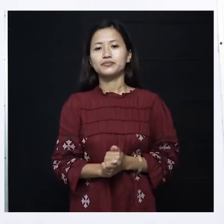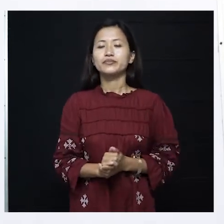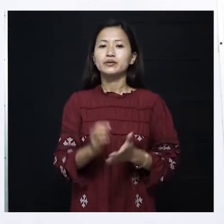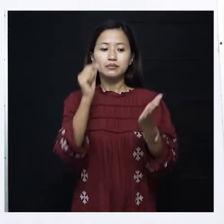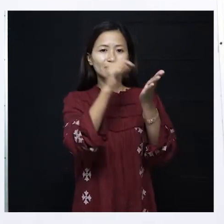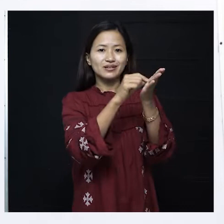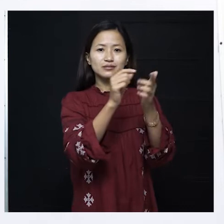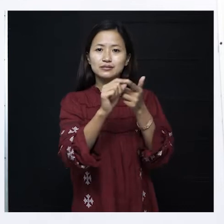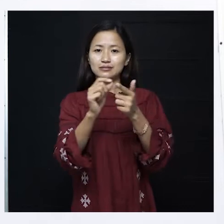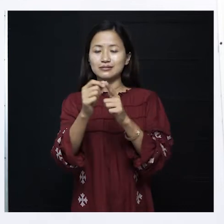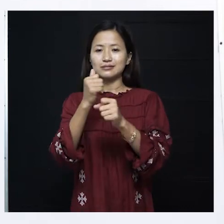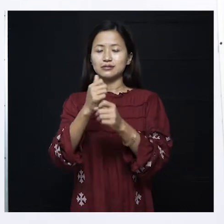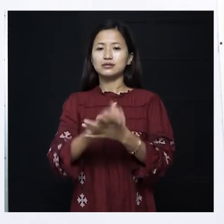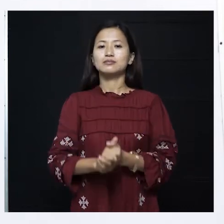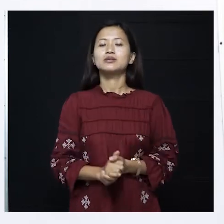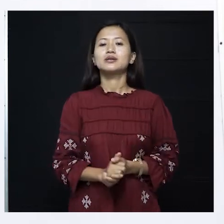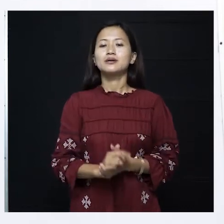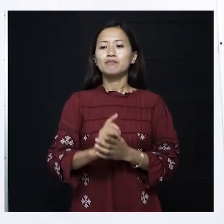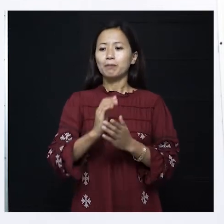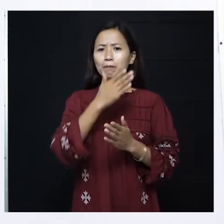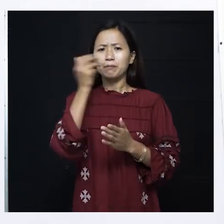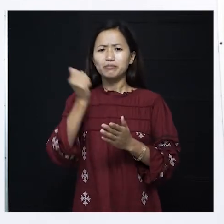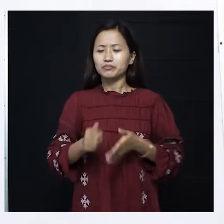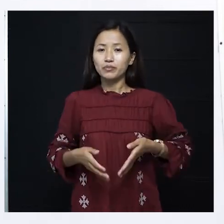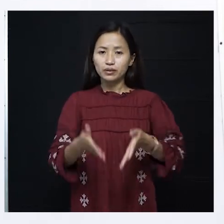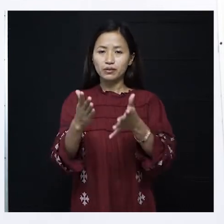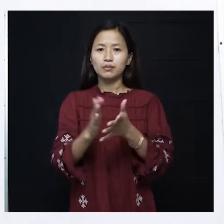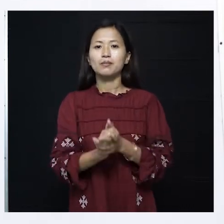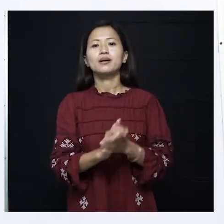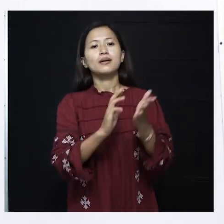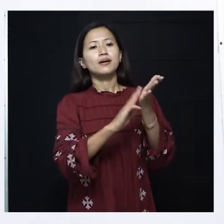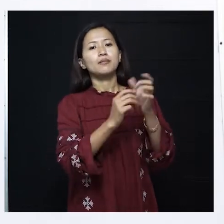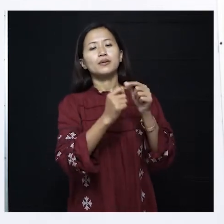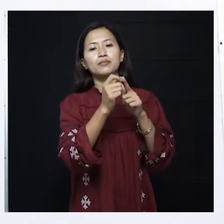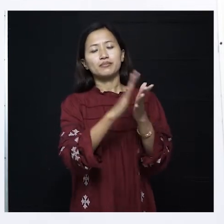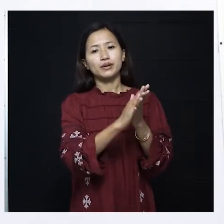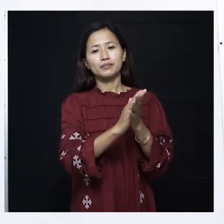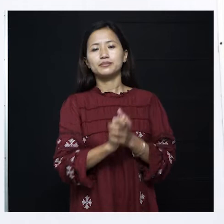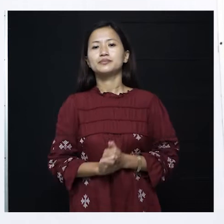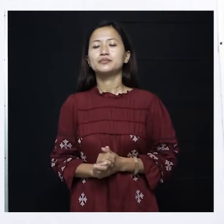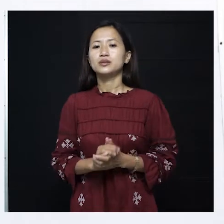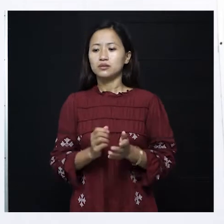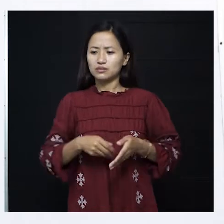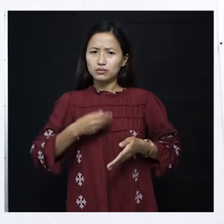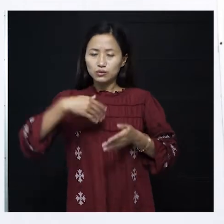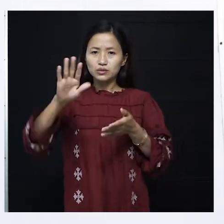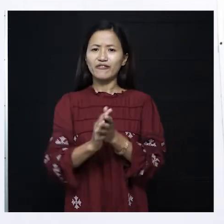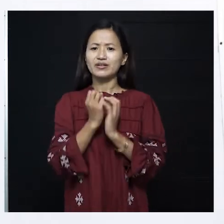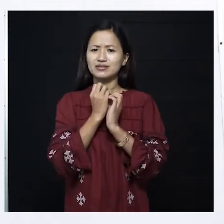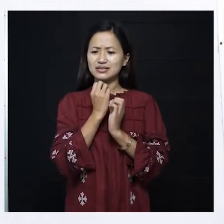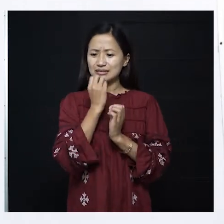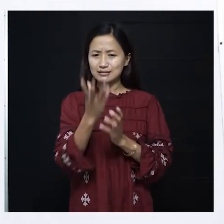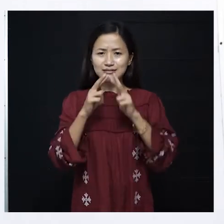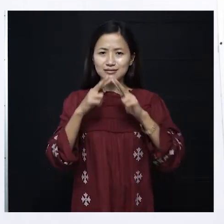that example, isn't it? So the best way will be to do with a map. If you get a map, then it is going to be very easy for